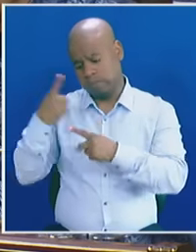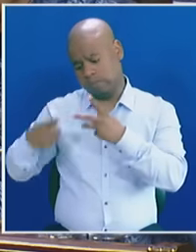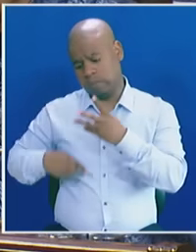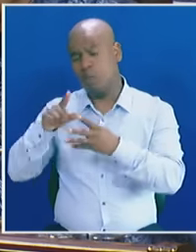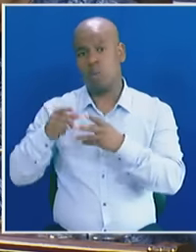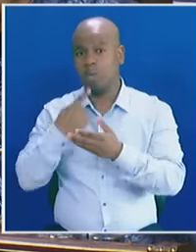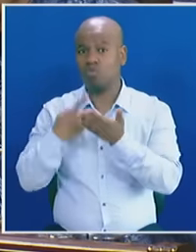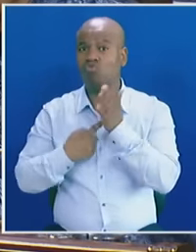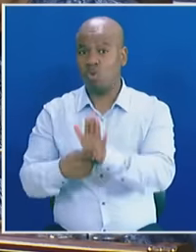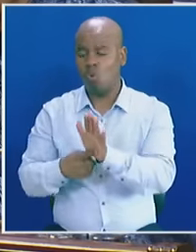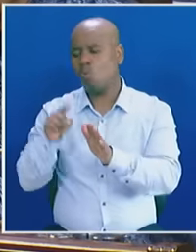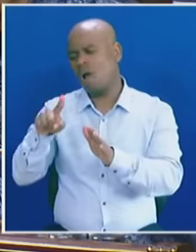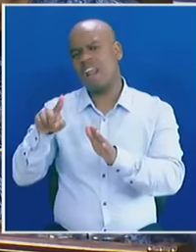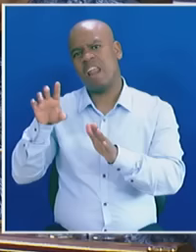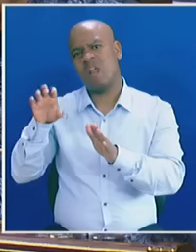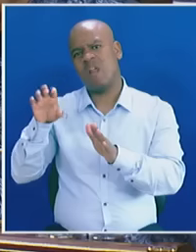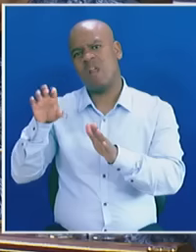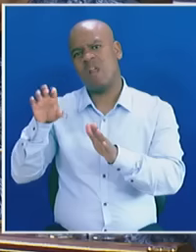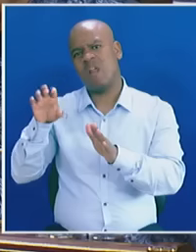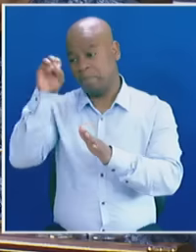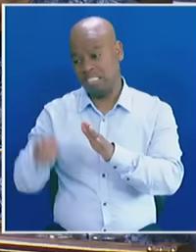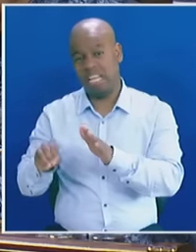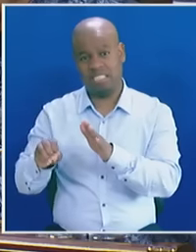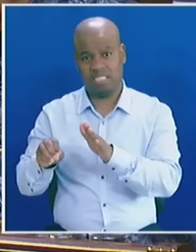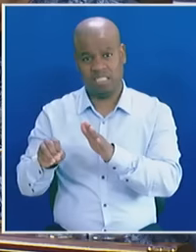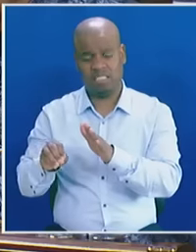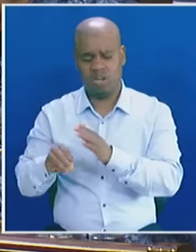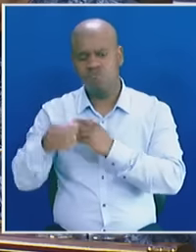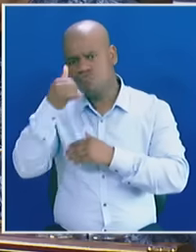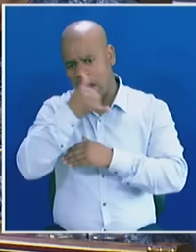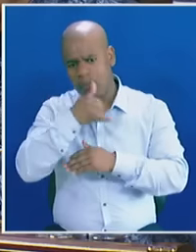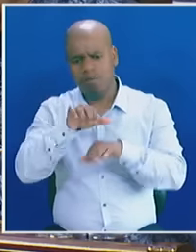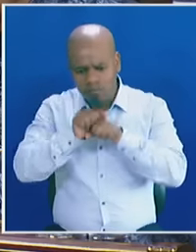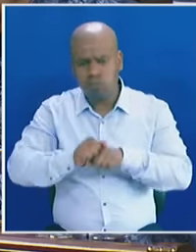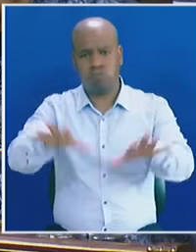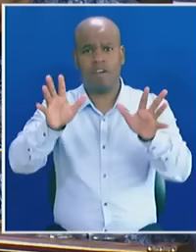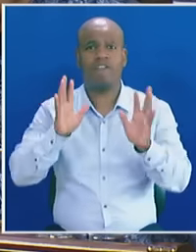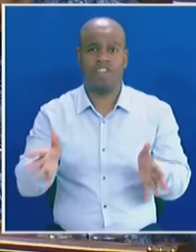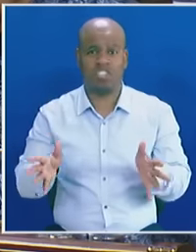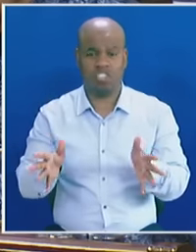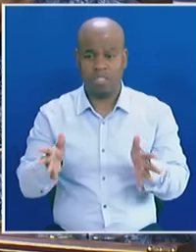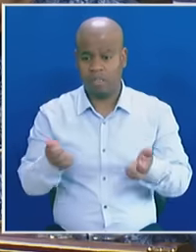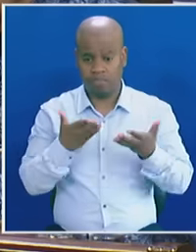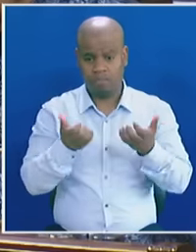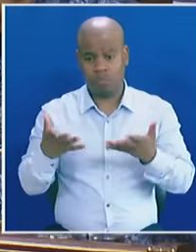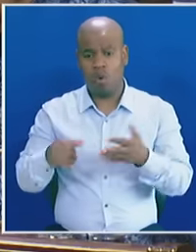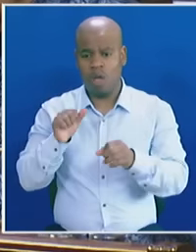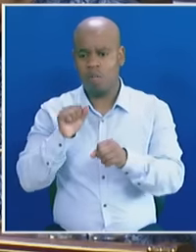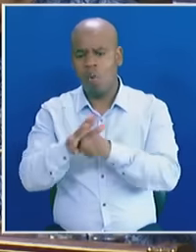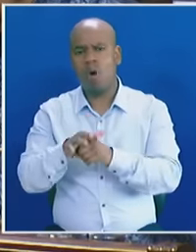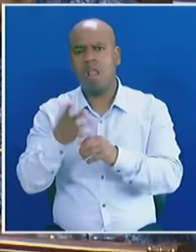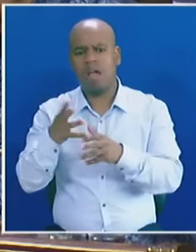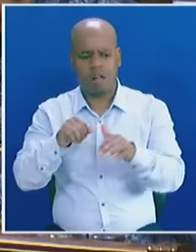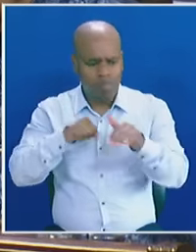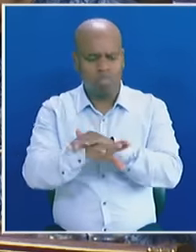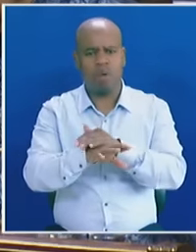a 150% increase in the number of DOS, distributed denial of services, attacked in the past 18 months in